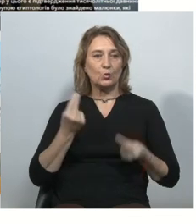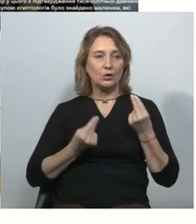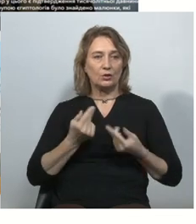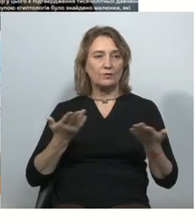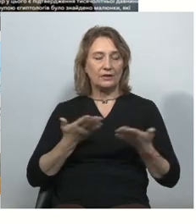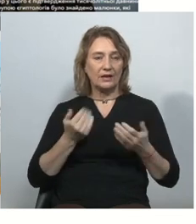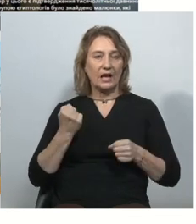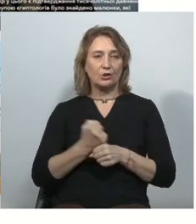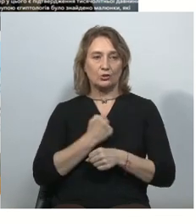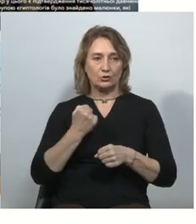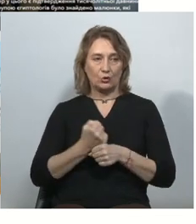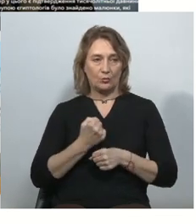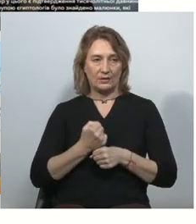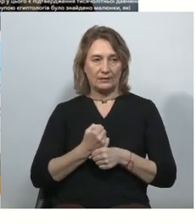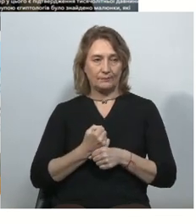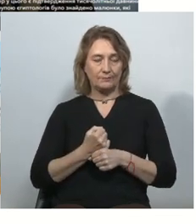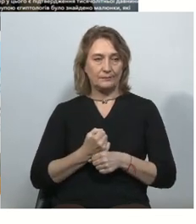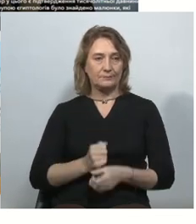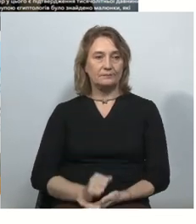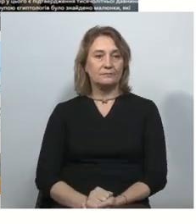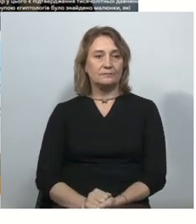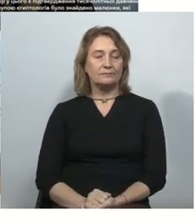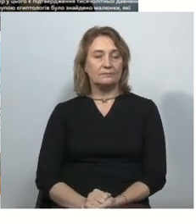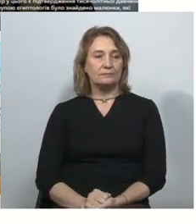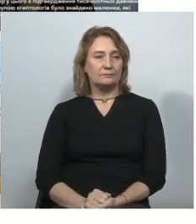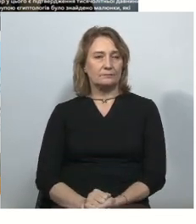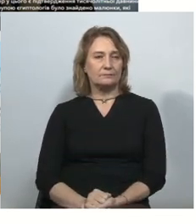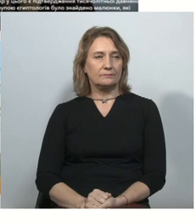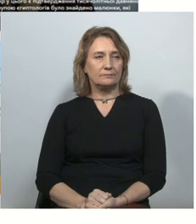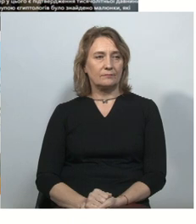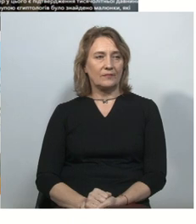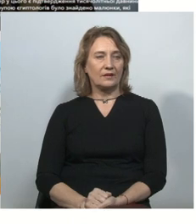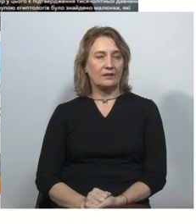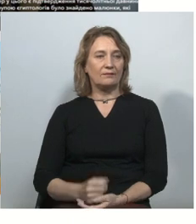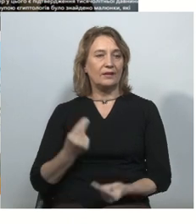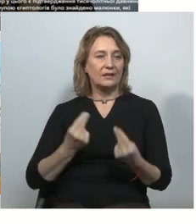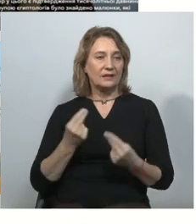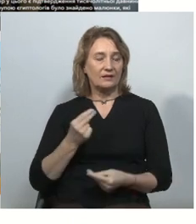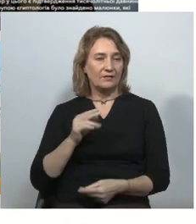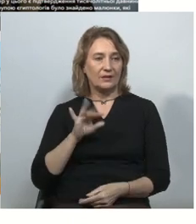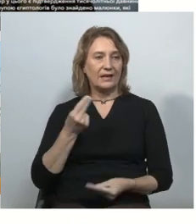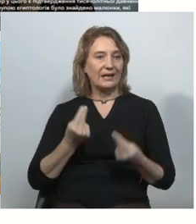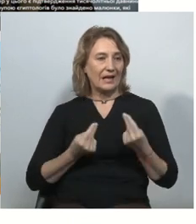Visualization of the game, which has been developed. This is Fake Busters game.